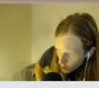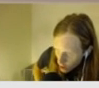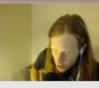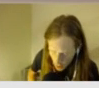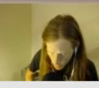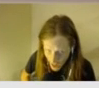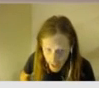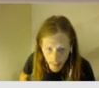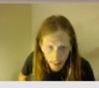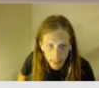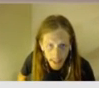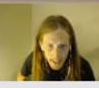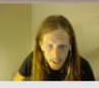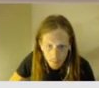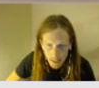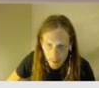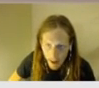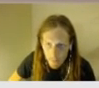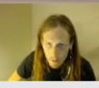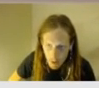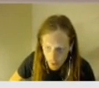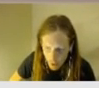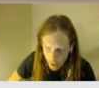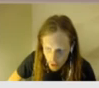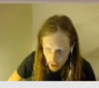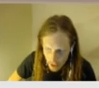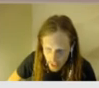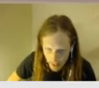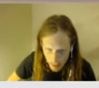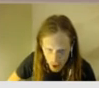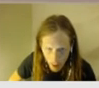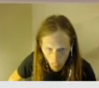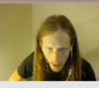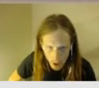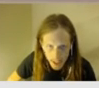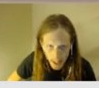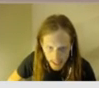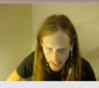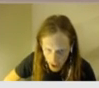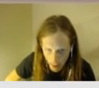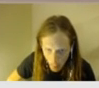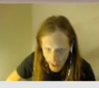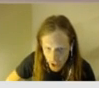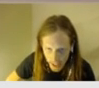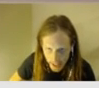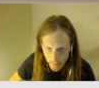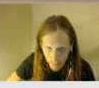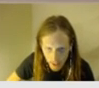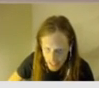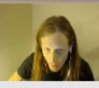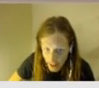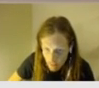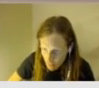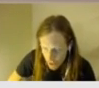talk called Start With Why, and it's basically about people don't care as much about what you're selling as they care about why you're selling it. And